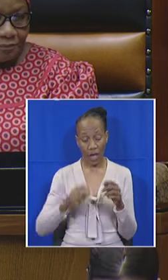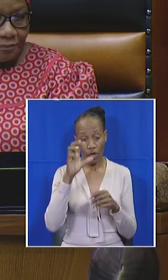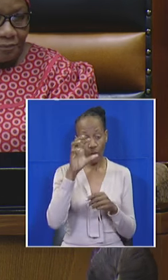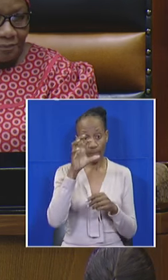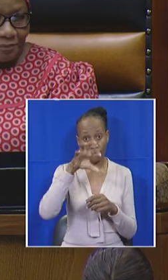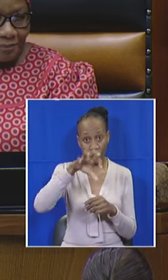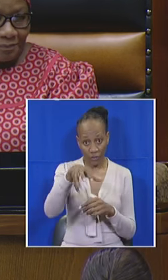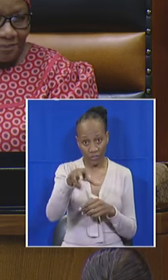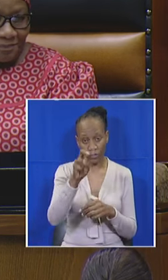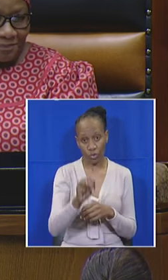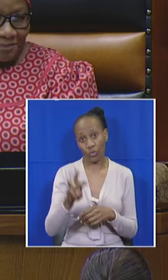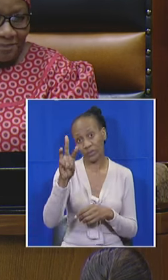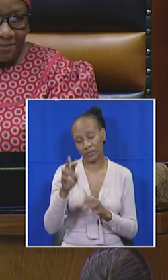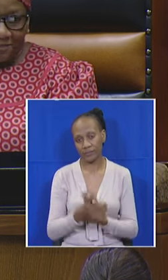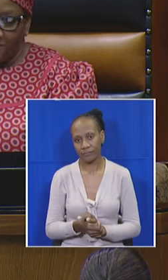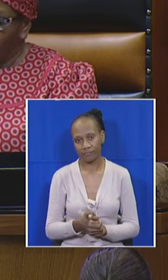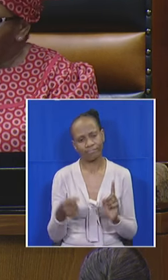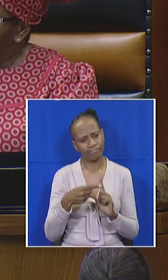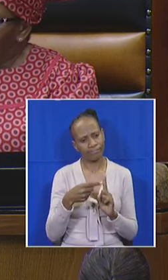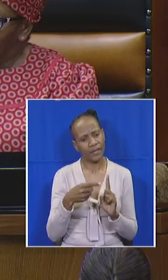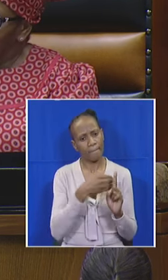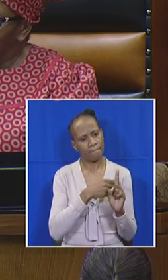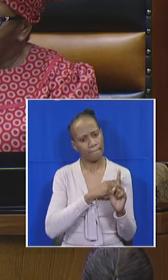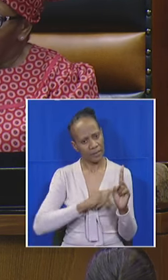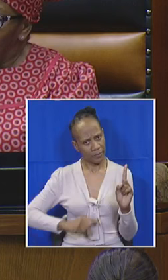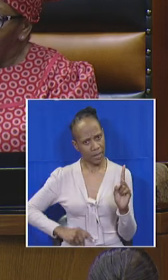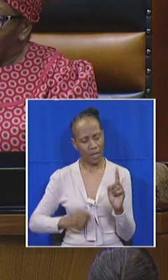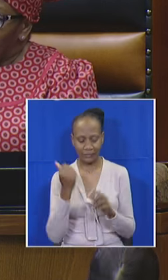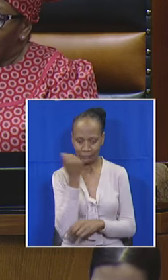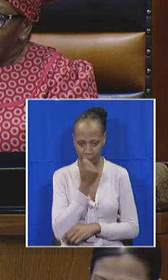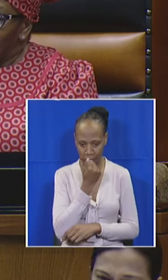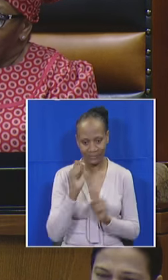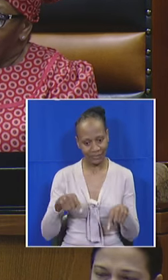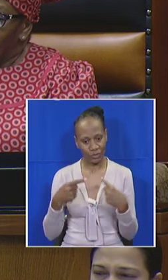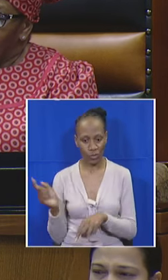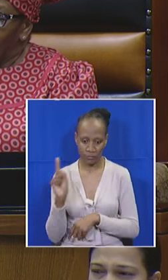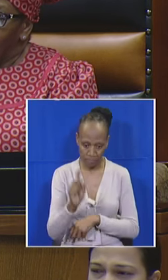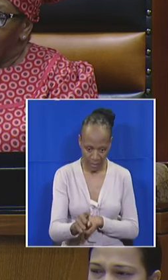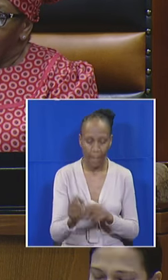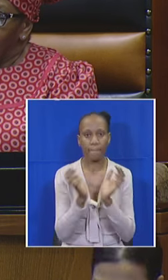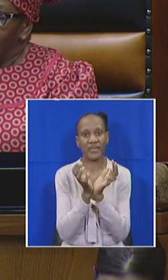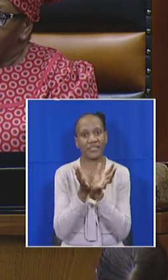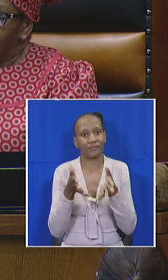The Premier has apologized for not being able to attend today's session.